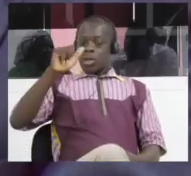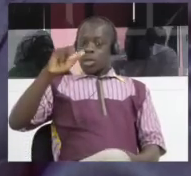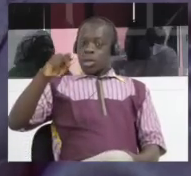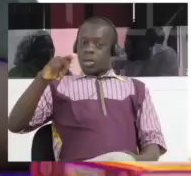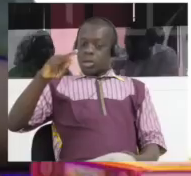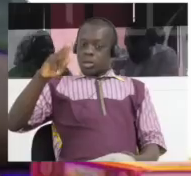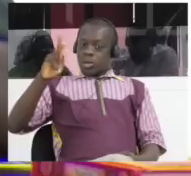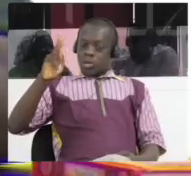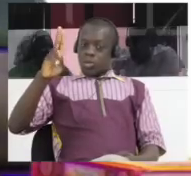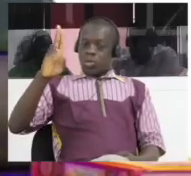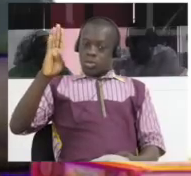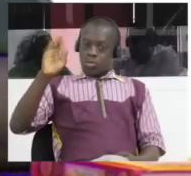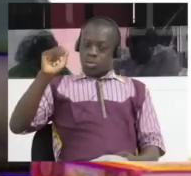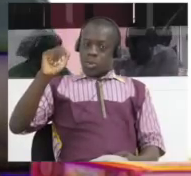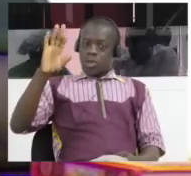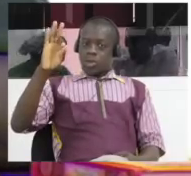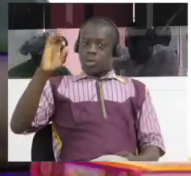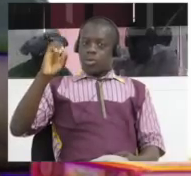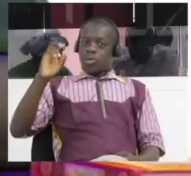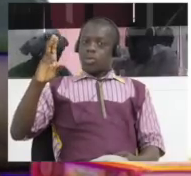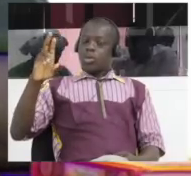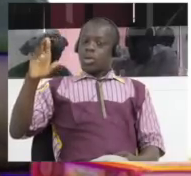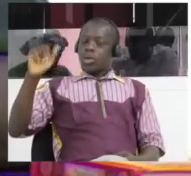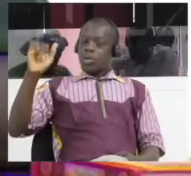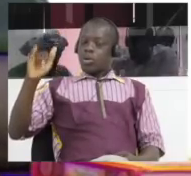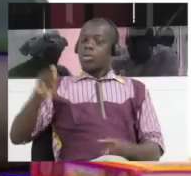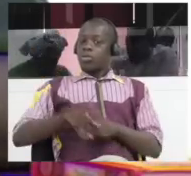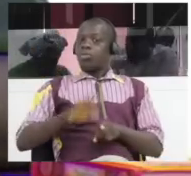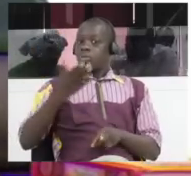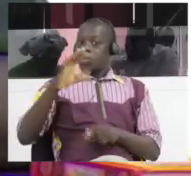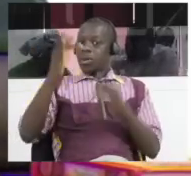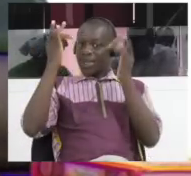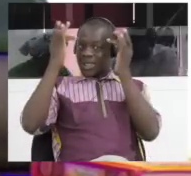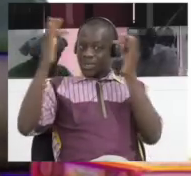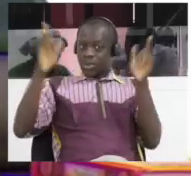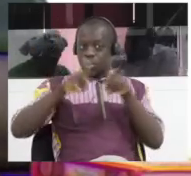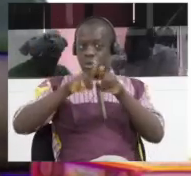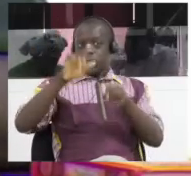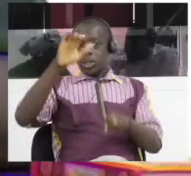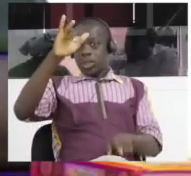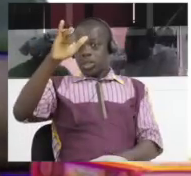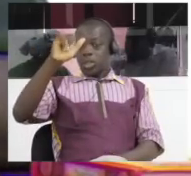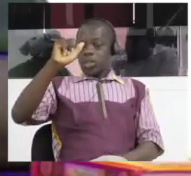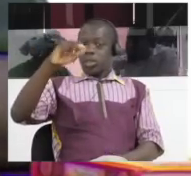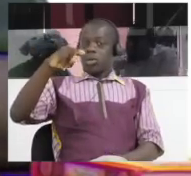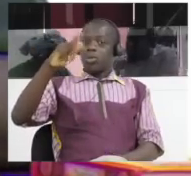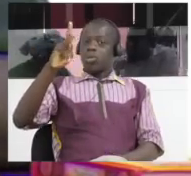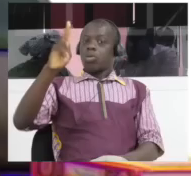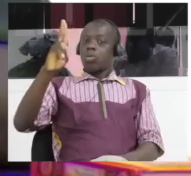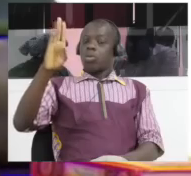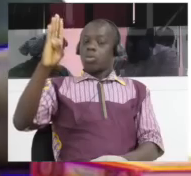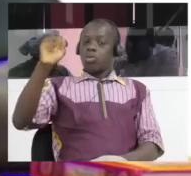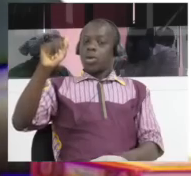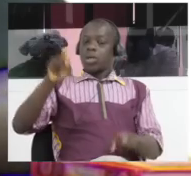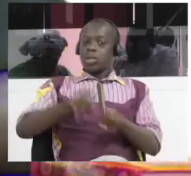Yankuba Toure? Well, from my experience with Yankuba, I think he was